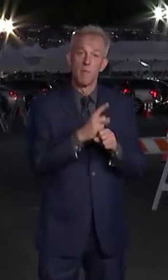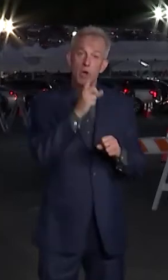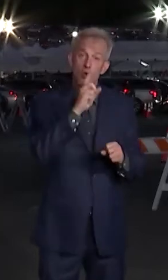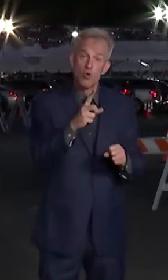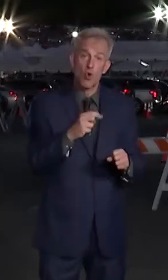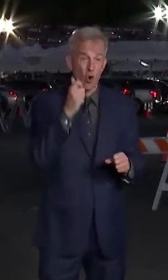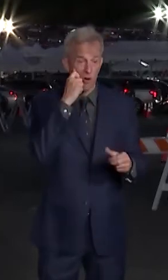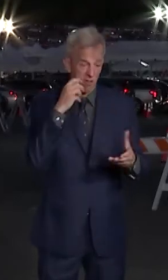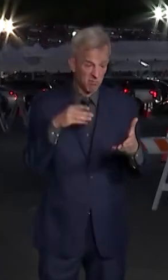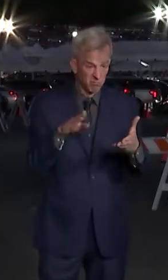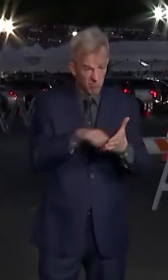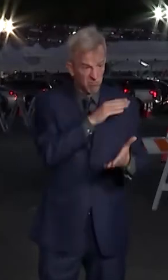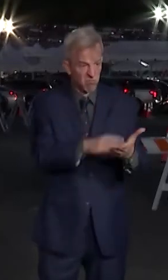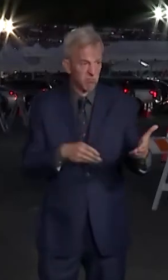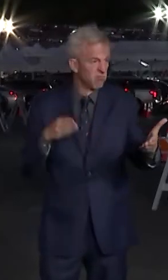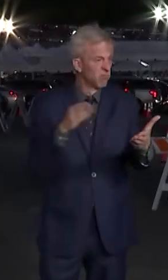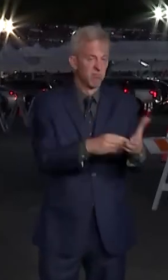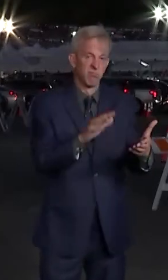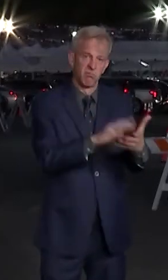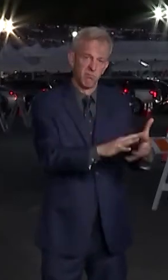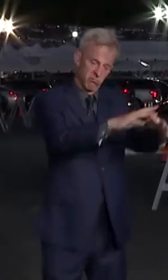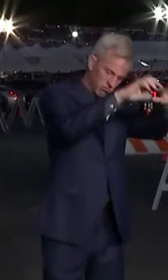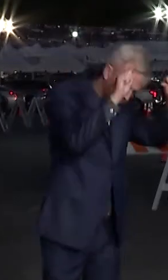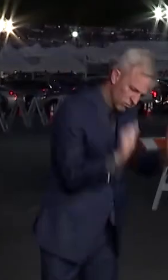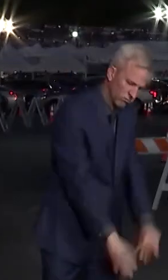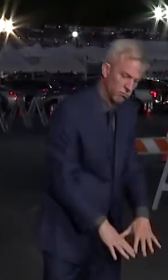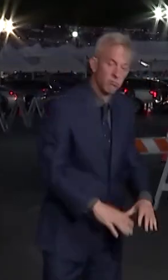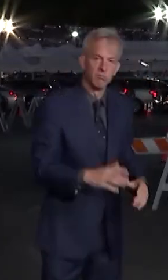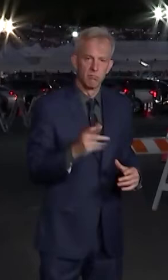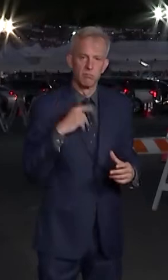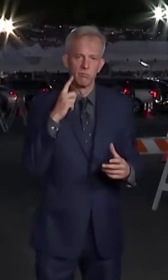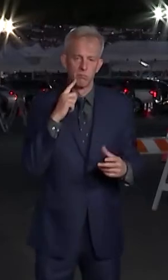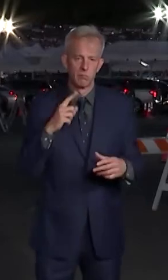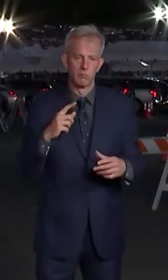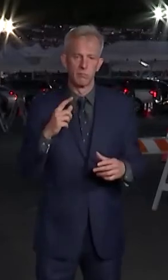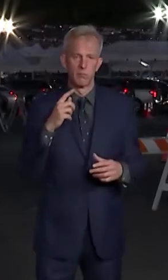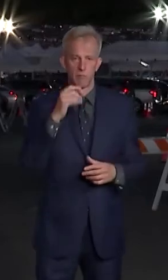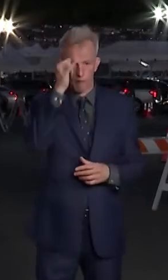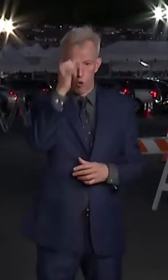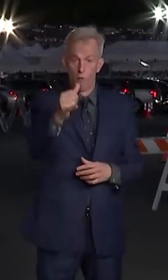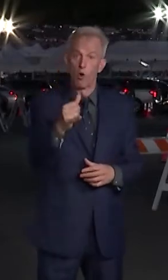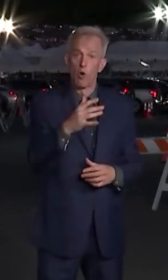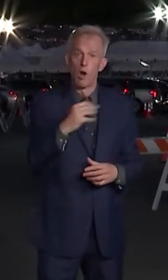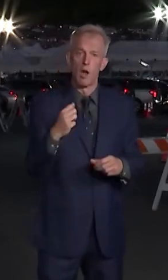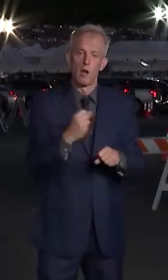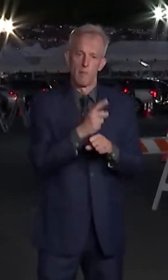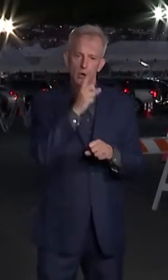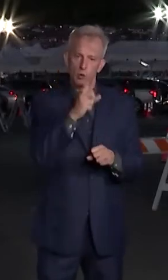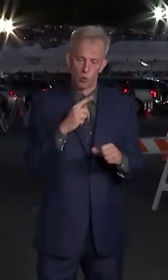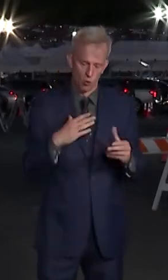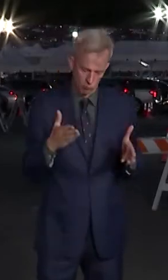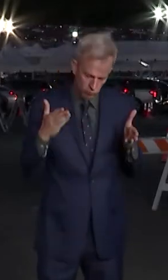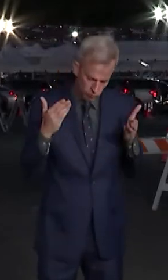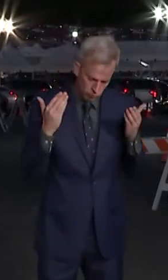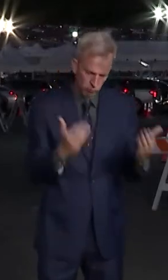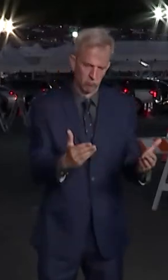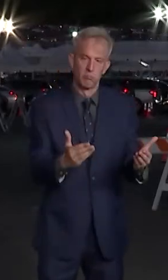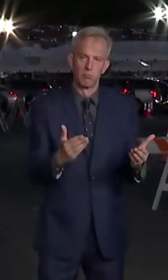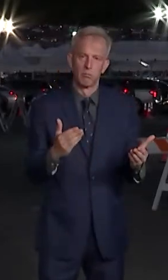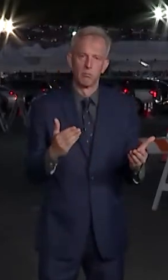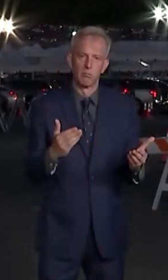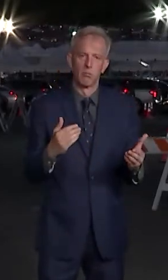racism for good, and continue on that pathway for justice for every Angeleno to make this truly a city of